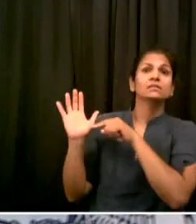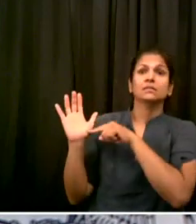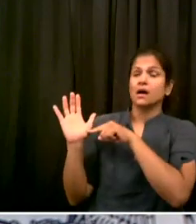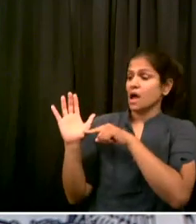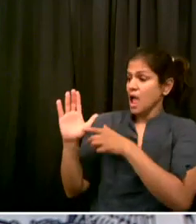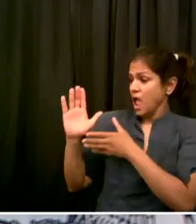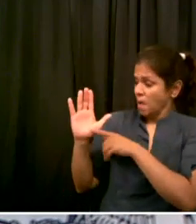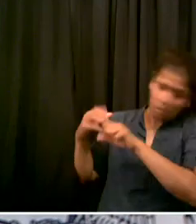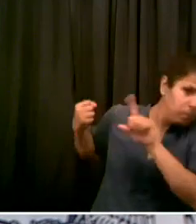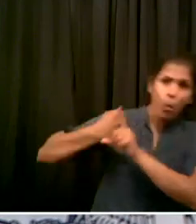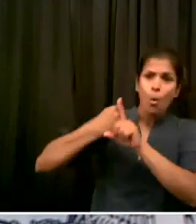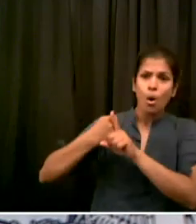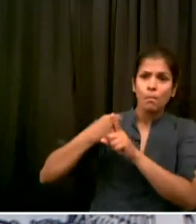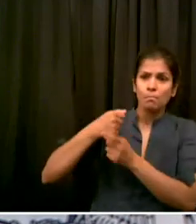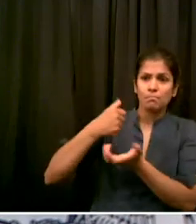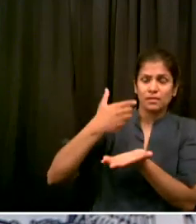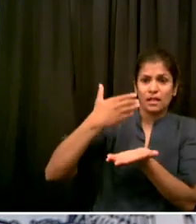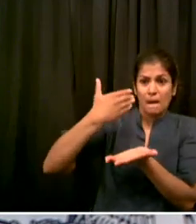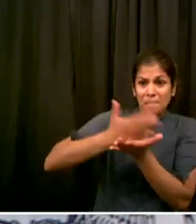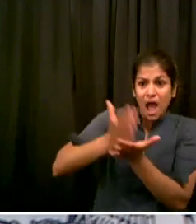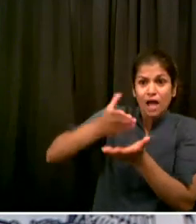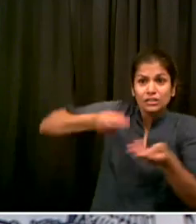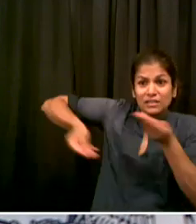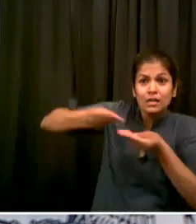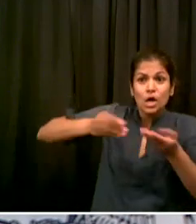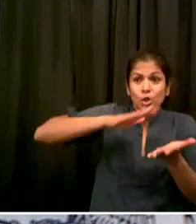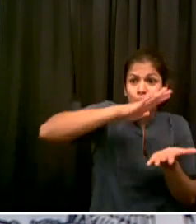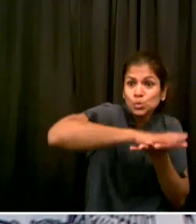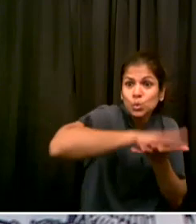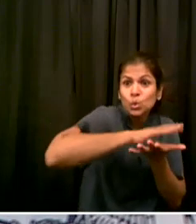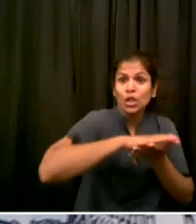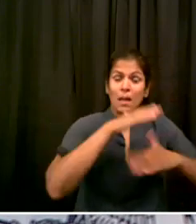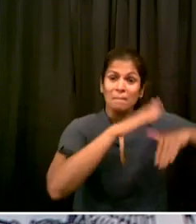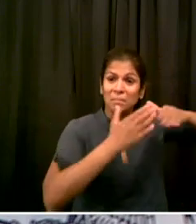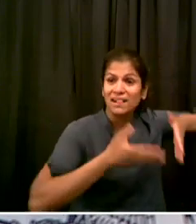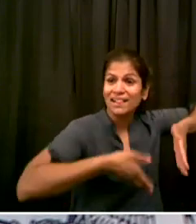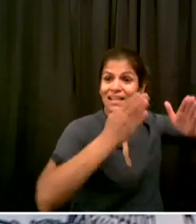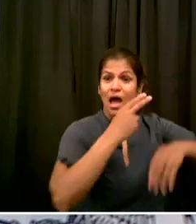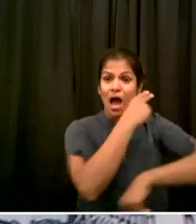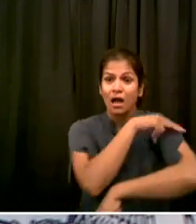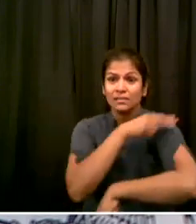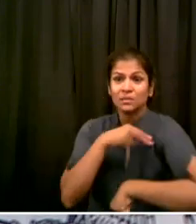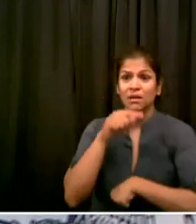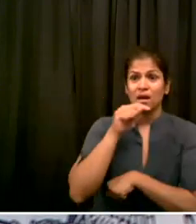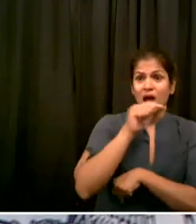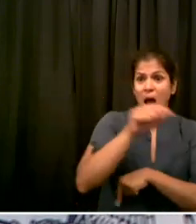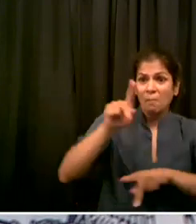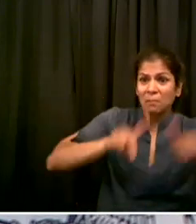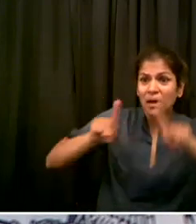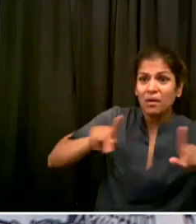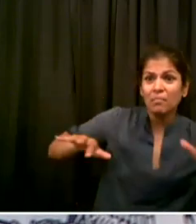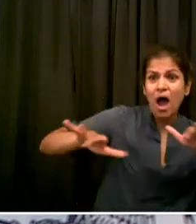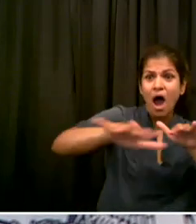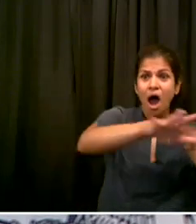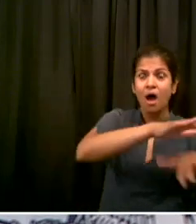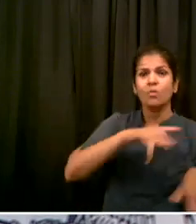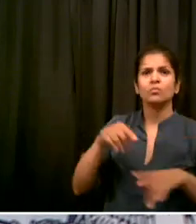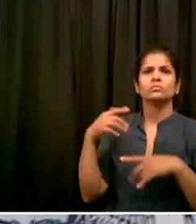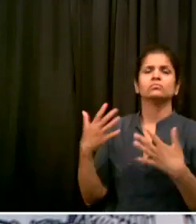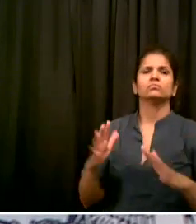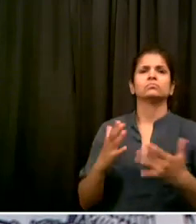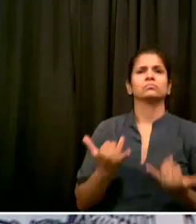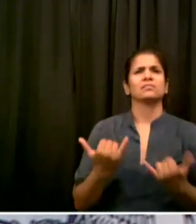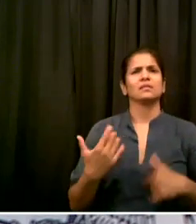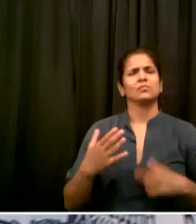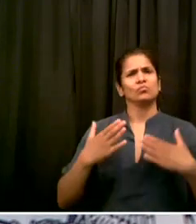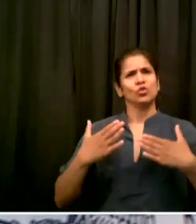what? It's natural, it's human to have those moments. You're like, why on earth is this happening? Why is it happening to any of us? But then you